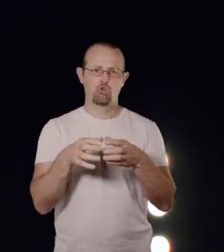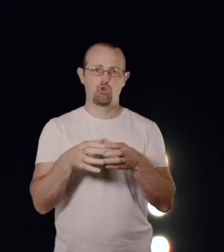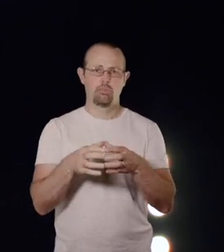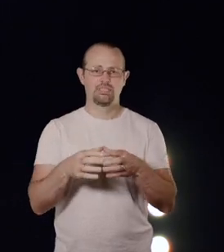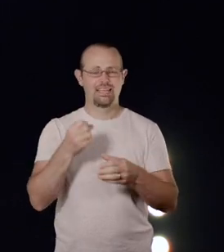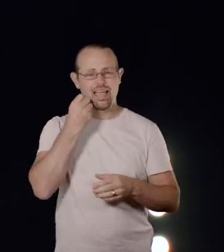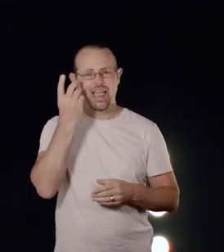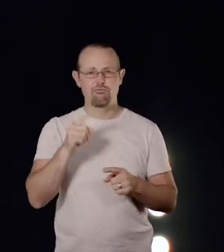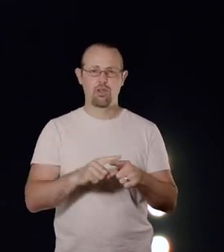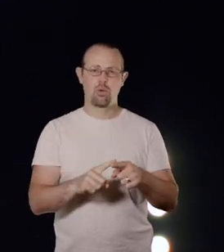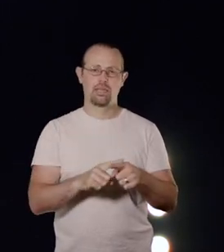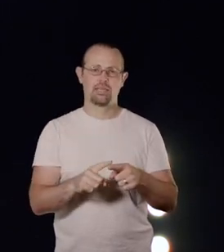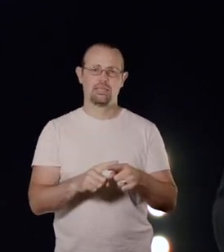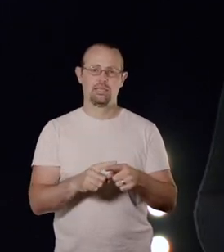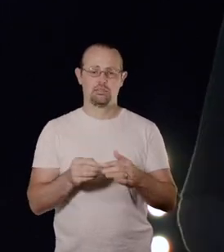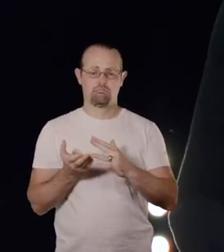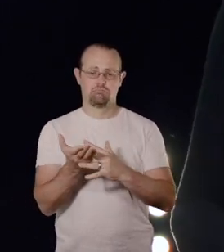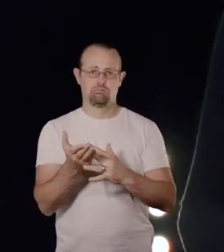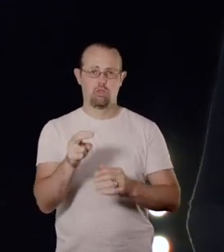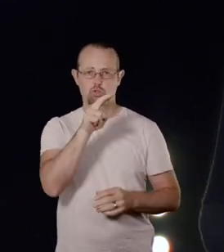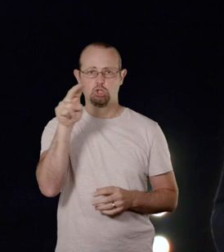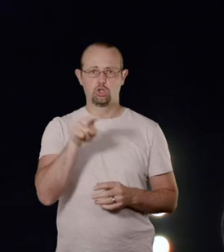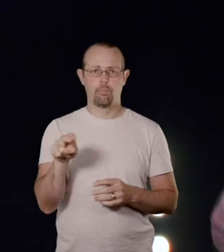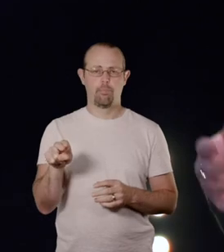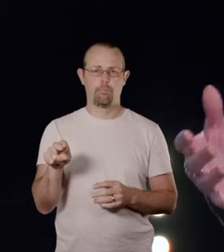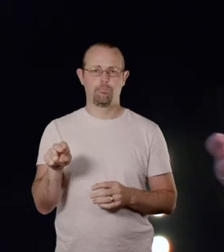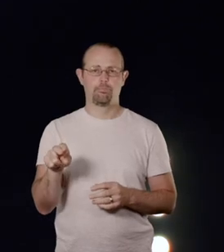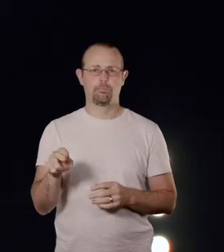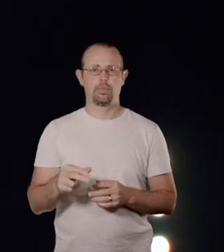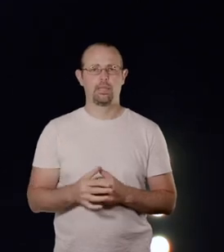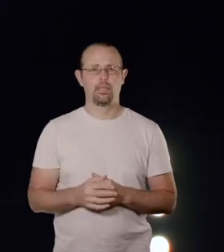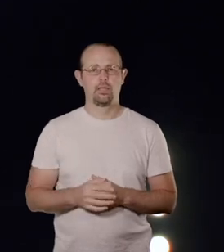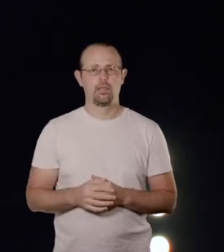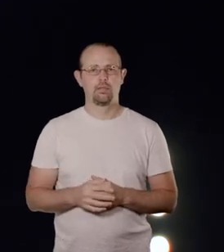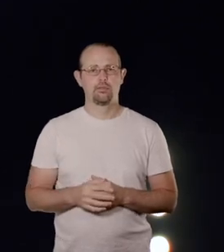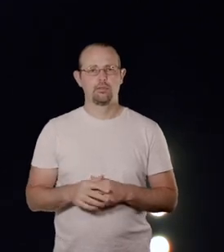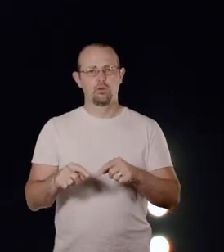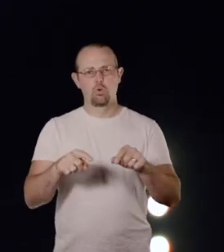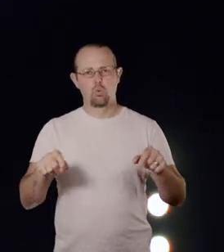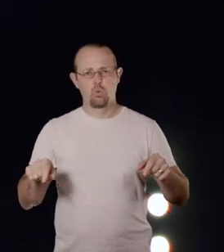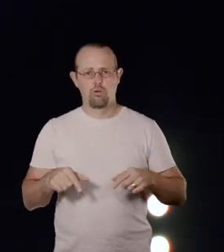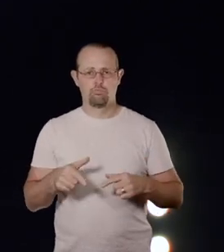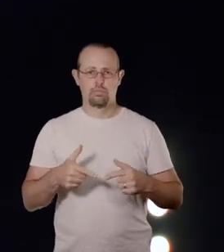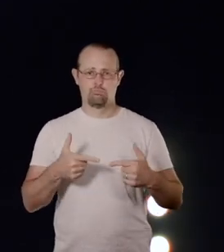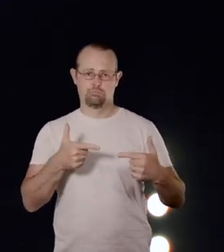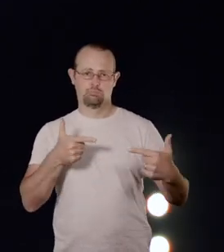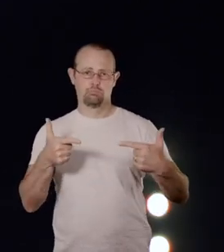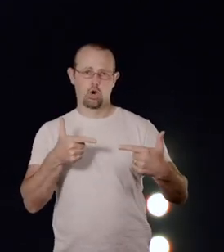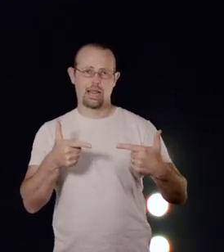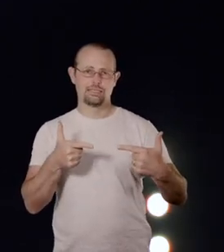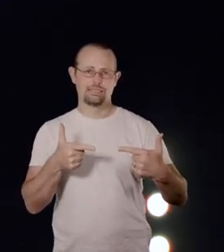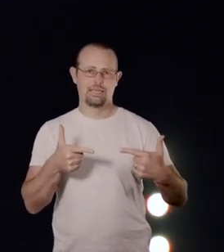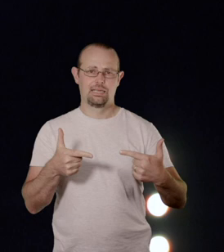Would you believe that? And you can plug into some of those if you like. We also have been broadcasting The Box on the